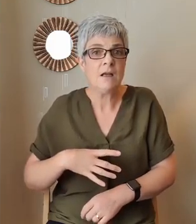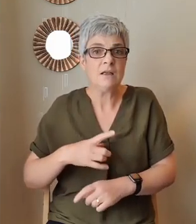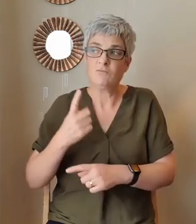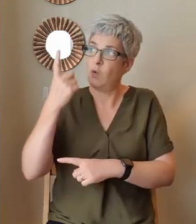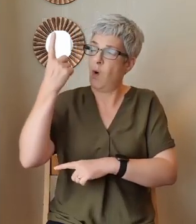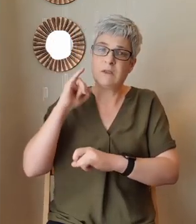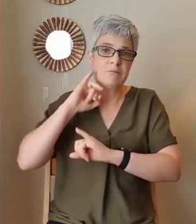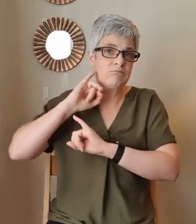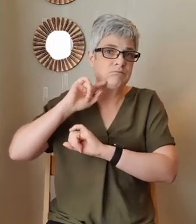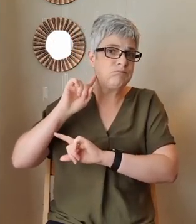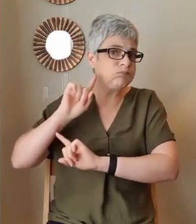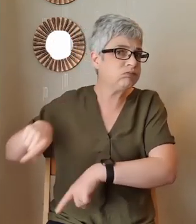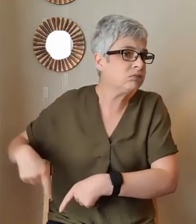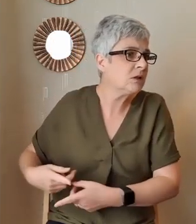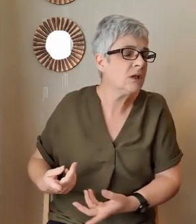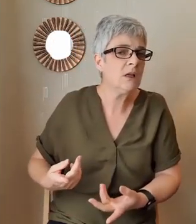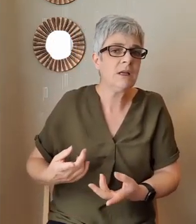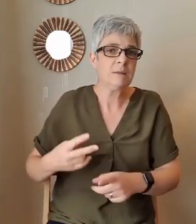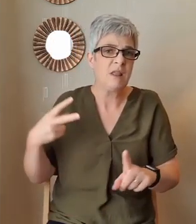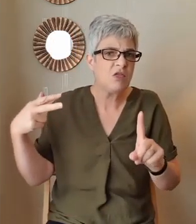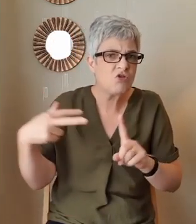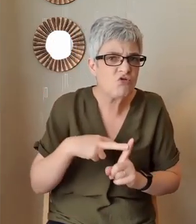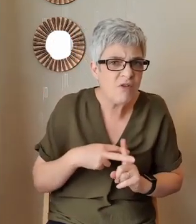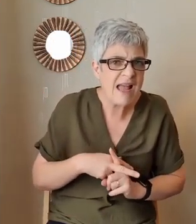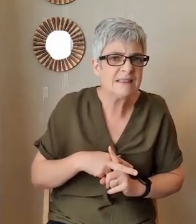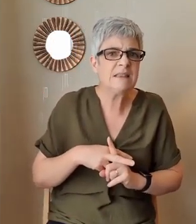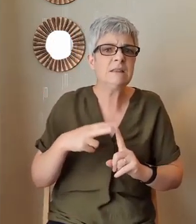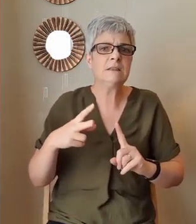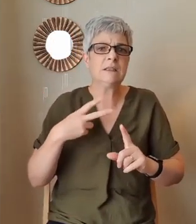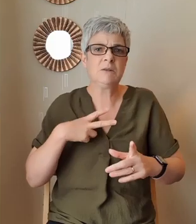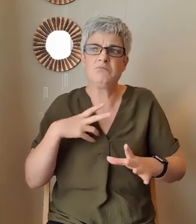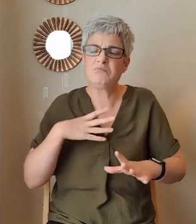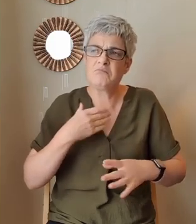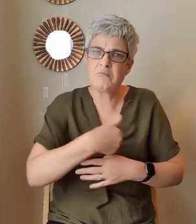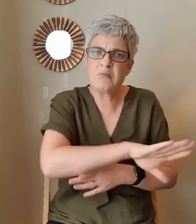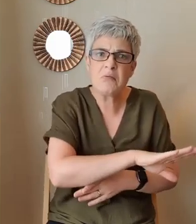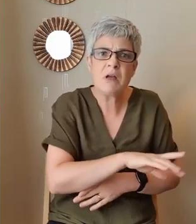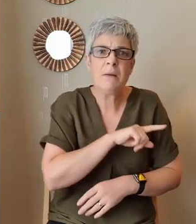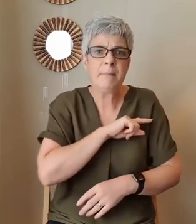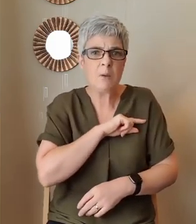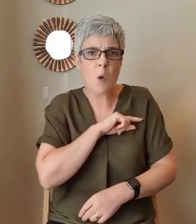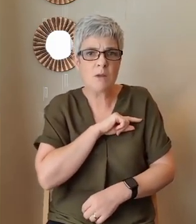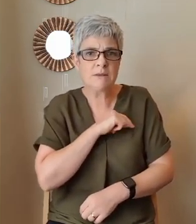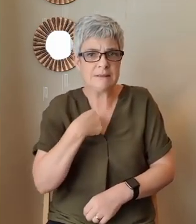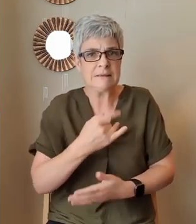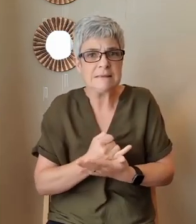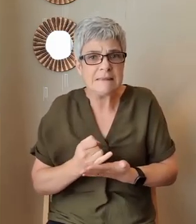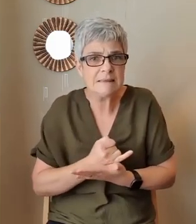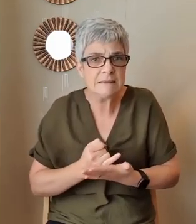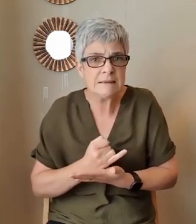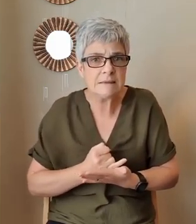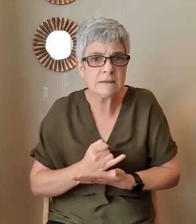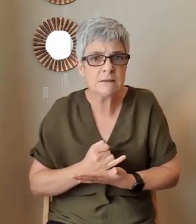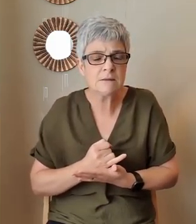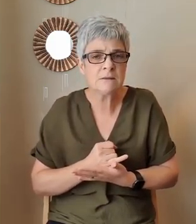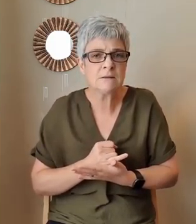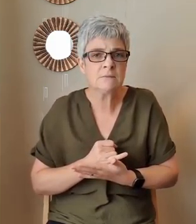God. He has been threatened and dismissed because he's a sinner and God's